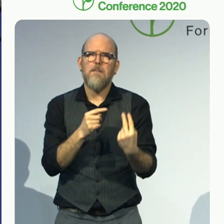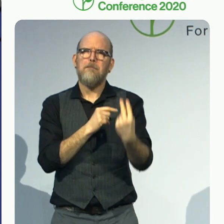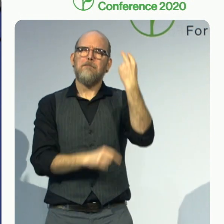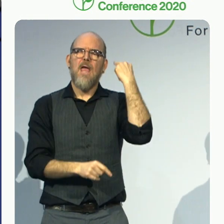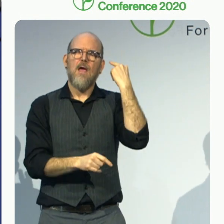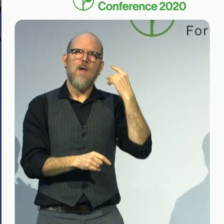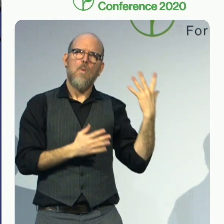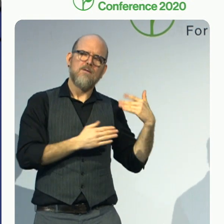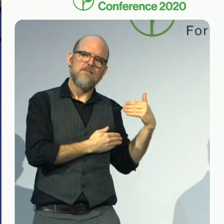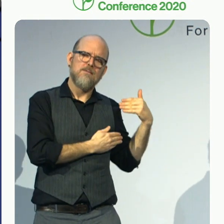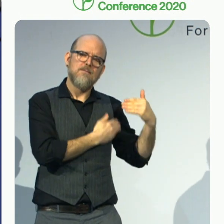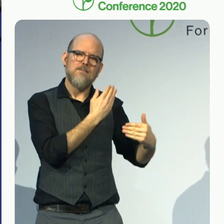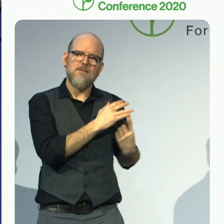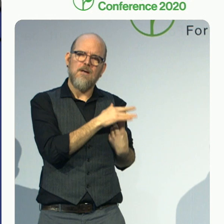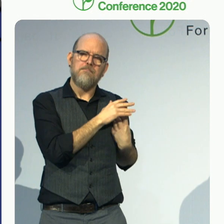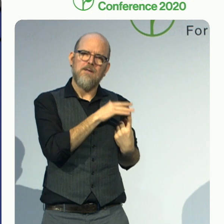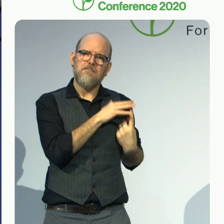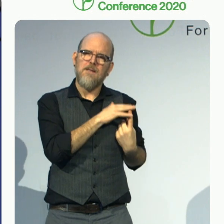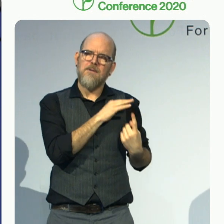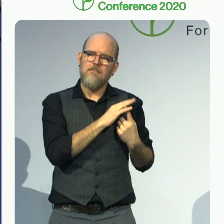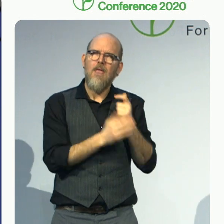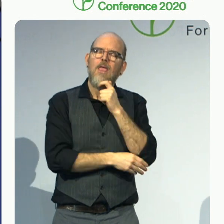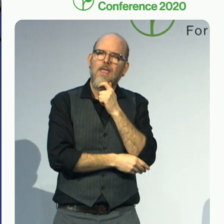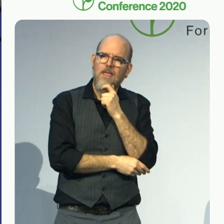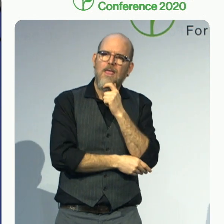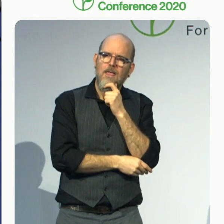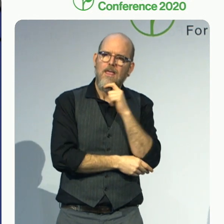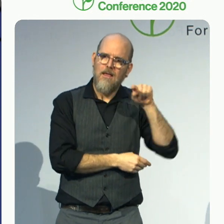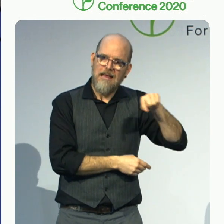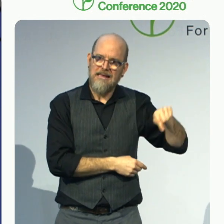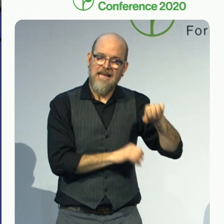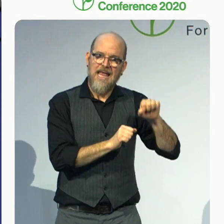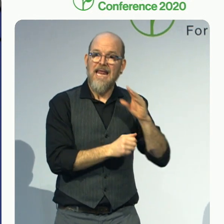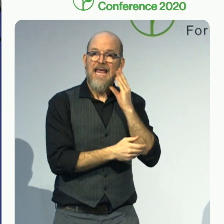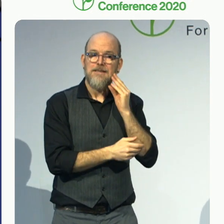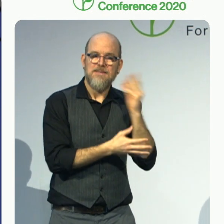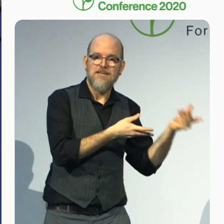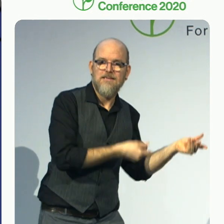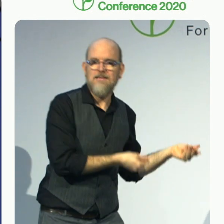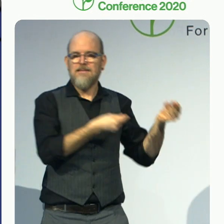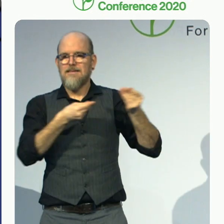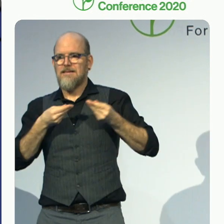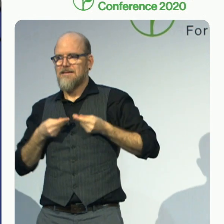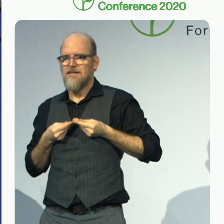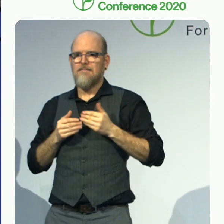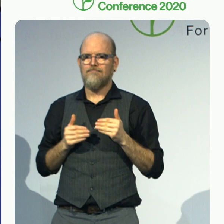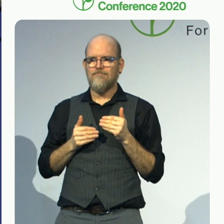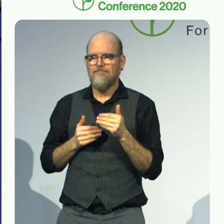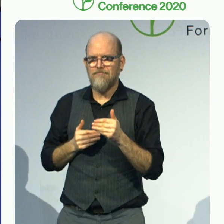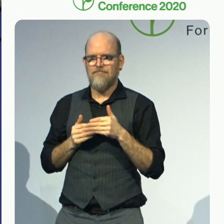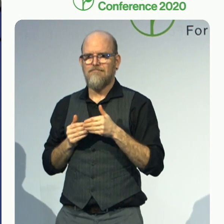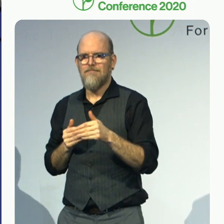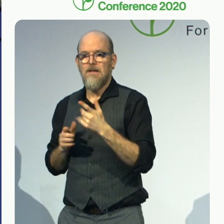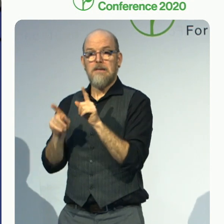the historical perspective tells us that when school for all children came up as a notion